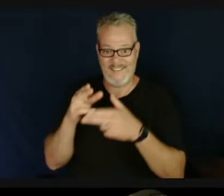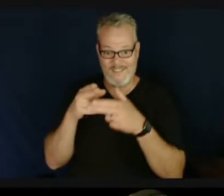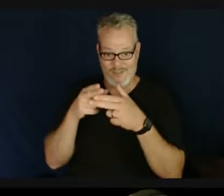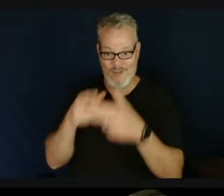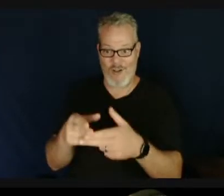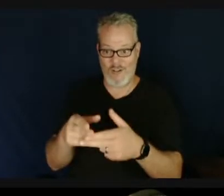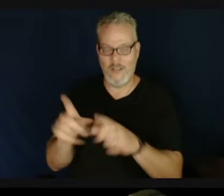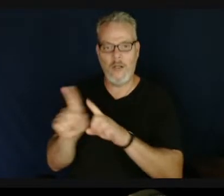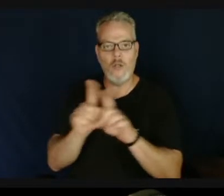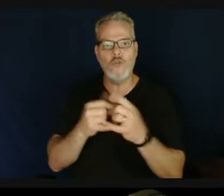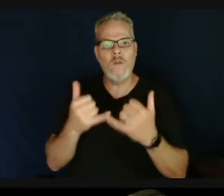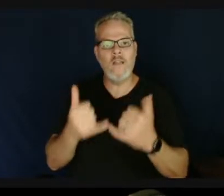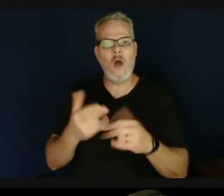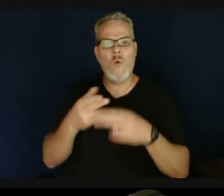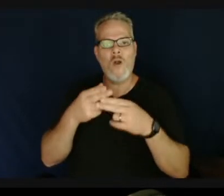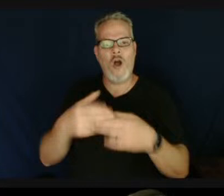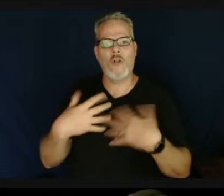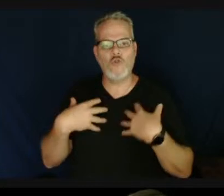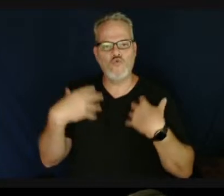recovery trail nowadays.